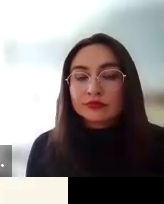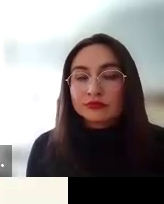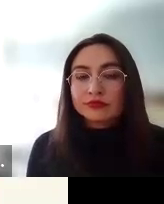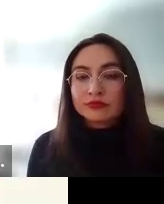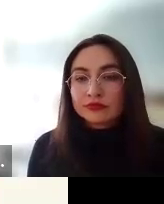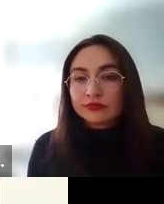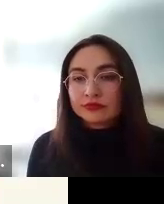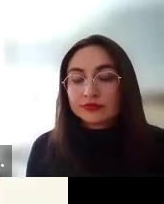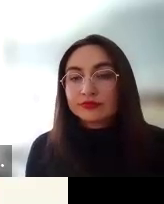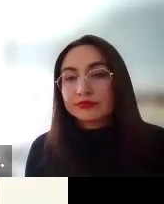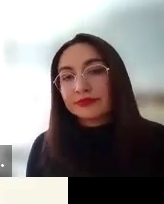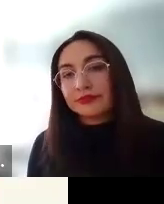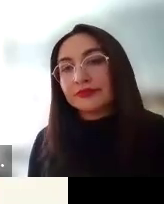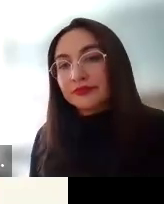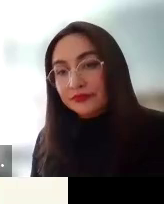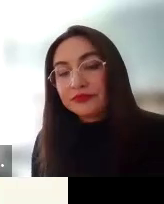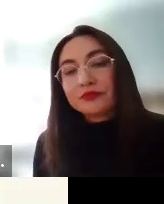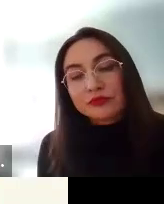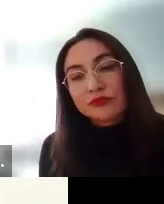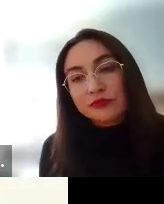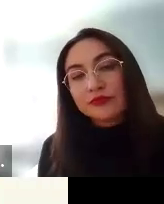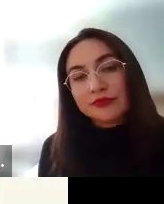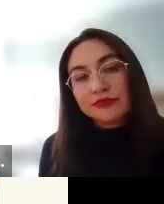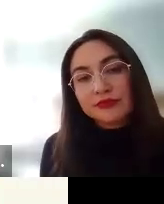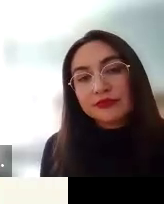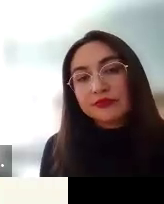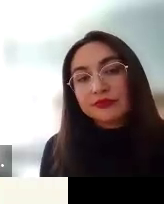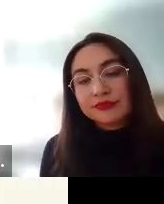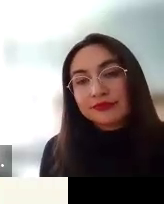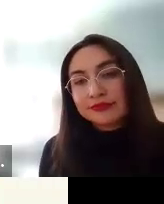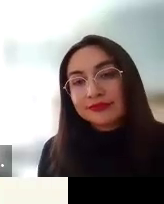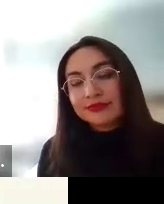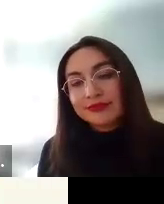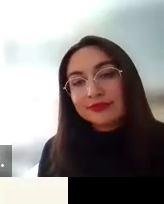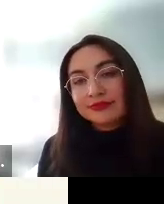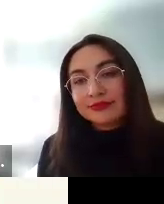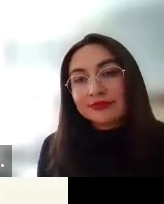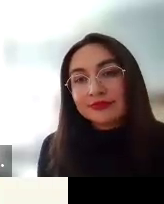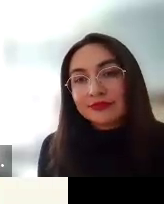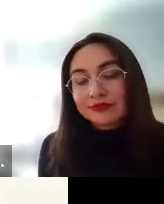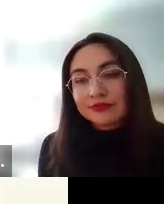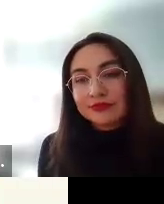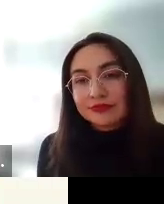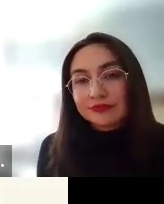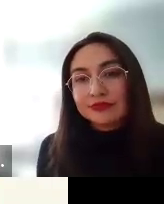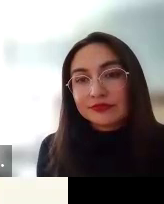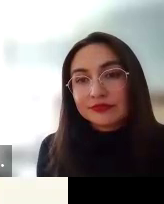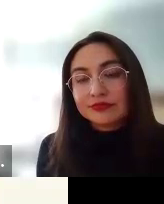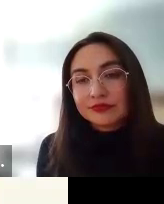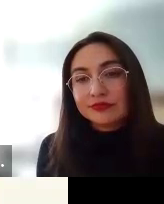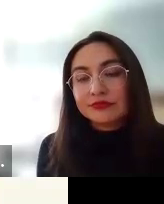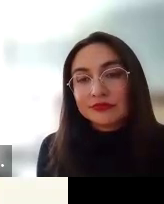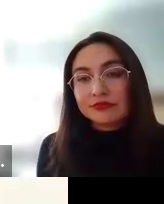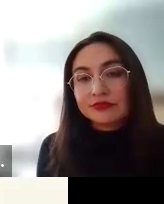In the time that we've done dozens of these events, and we have yet to have someone who was not able to access